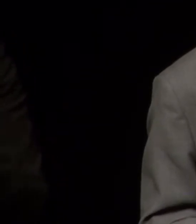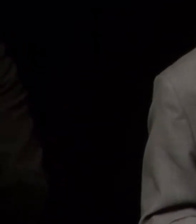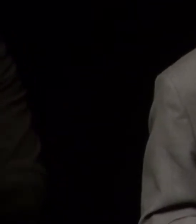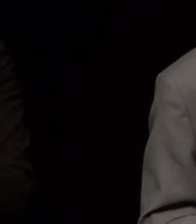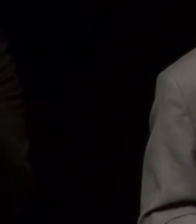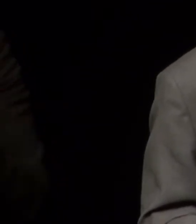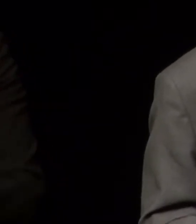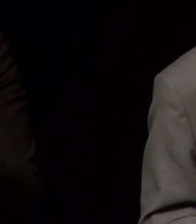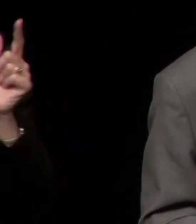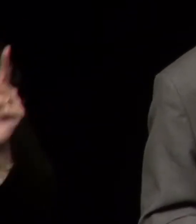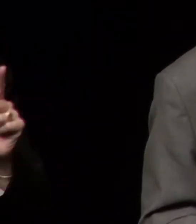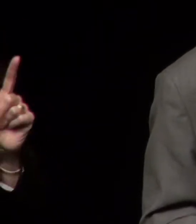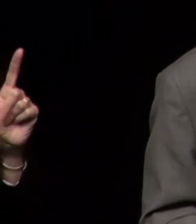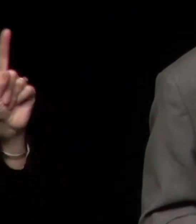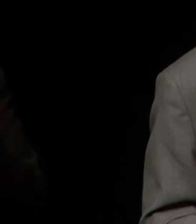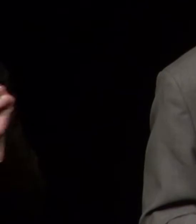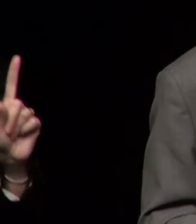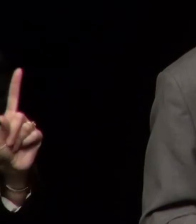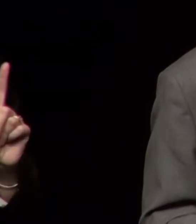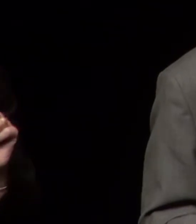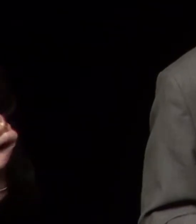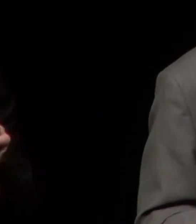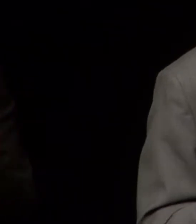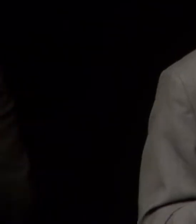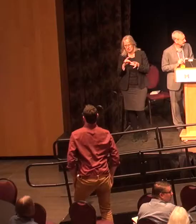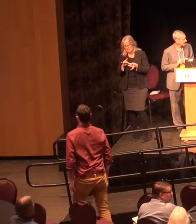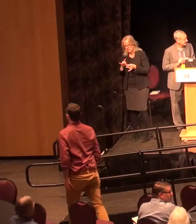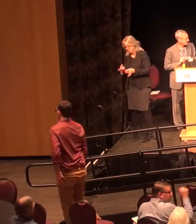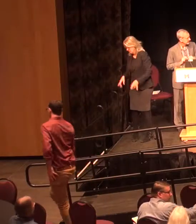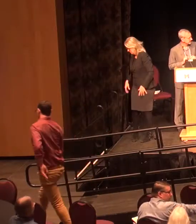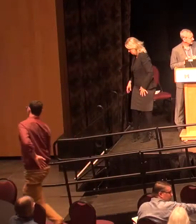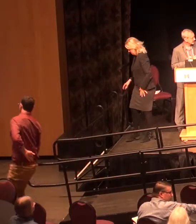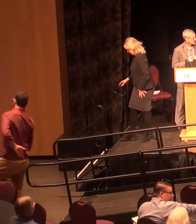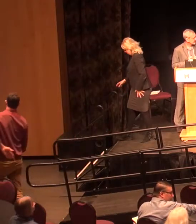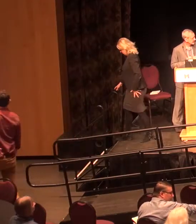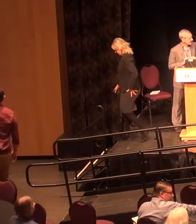really especially like Michael to talk to that one in a minute. So let's start with Stephen.